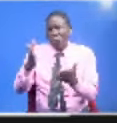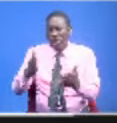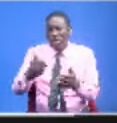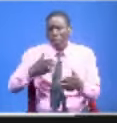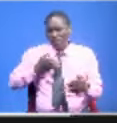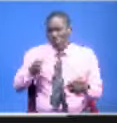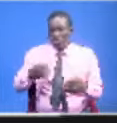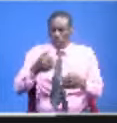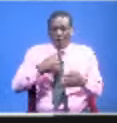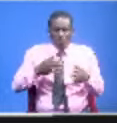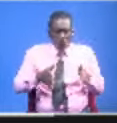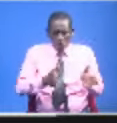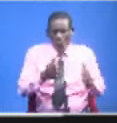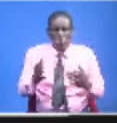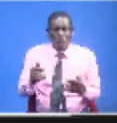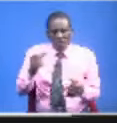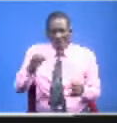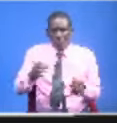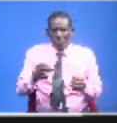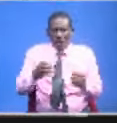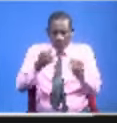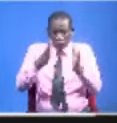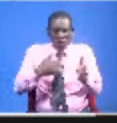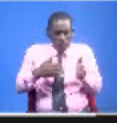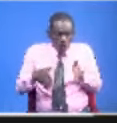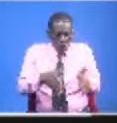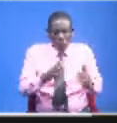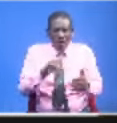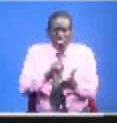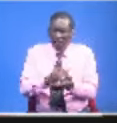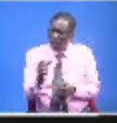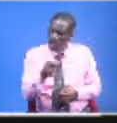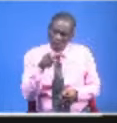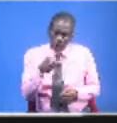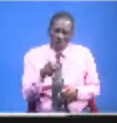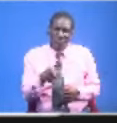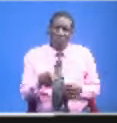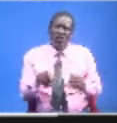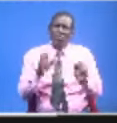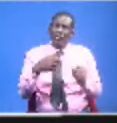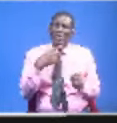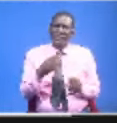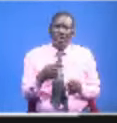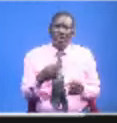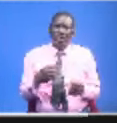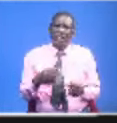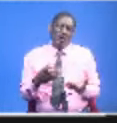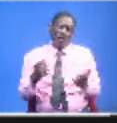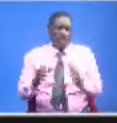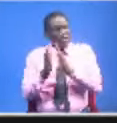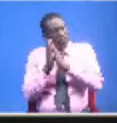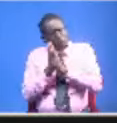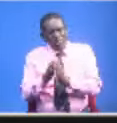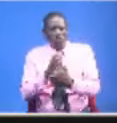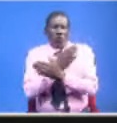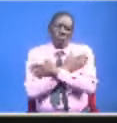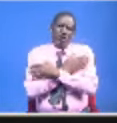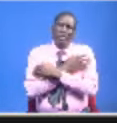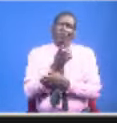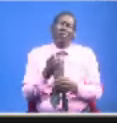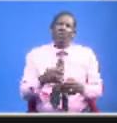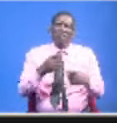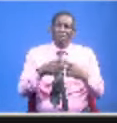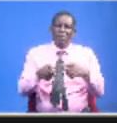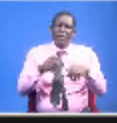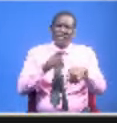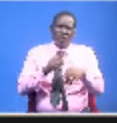juu unajua mtu akipata ka chance sometimes hiyo age unaweza hata hata ni spend pengine kwa huyu rafiki. But while on